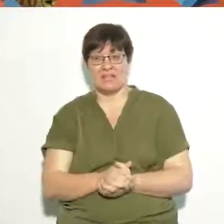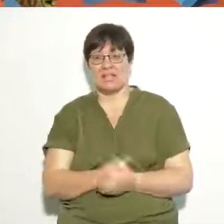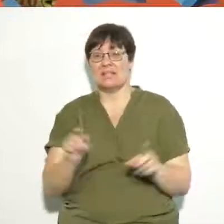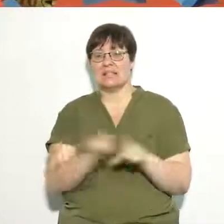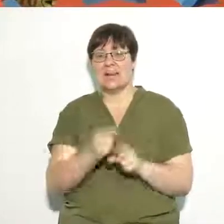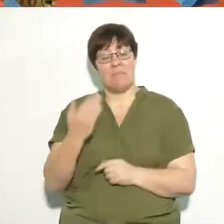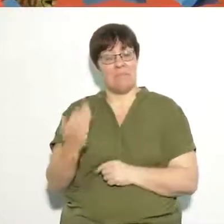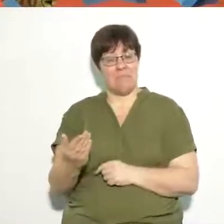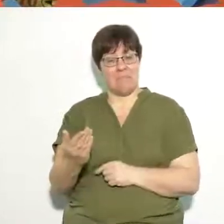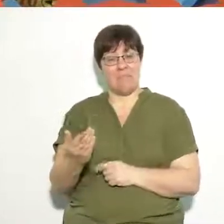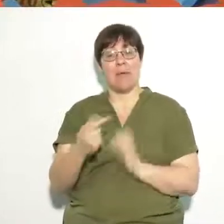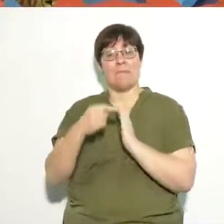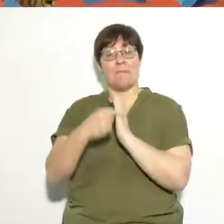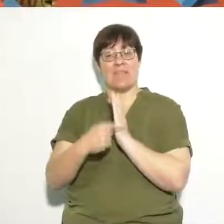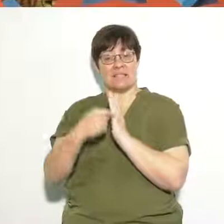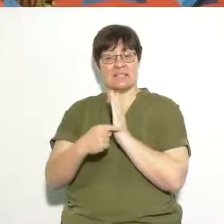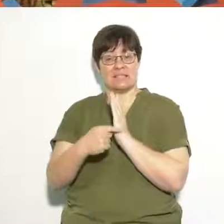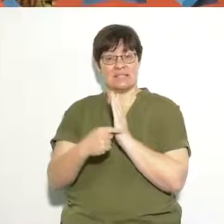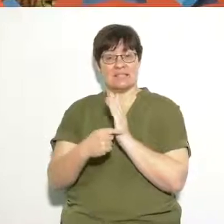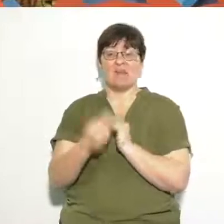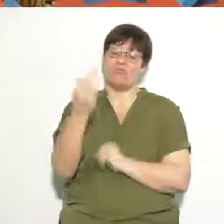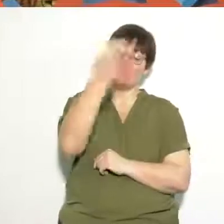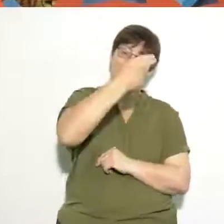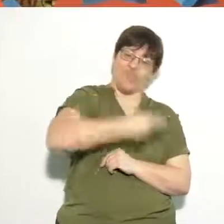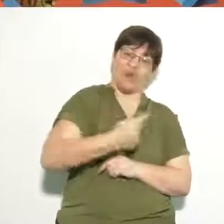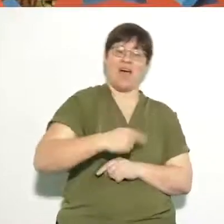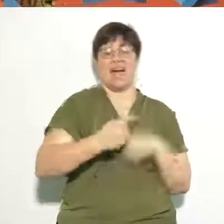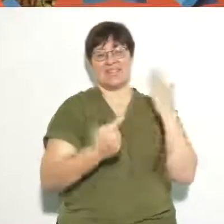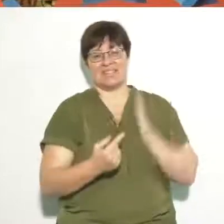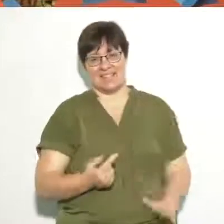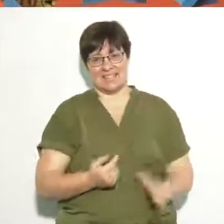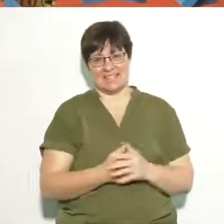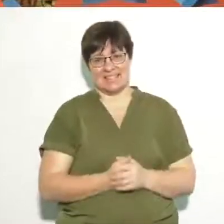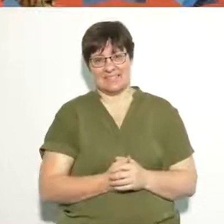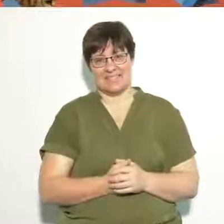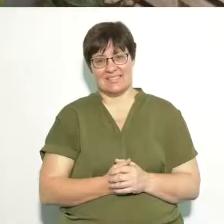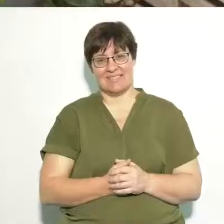You can also get some pictures from the magazine and draw the other side.